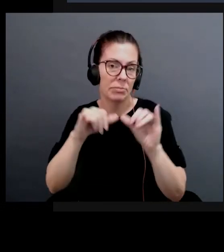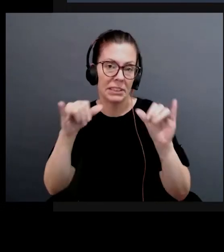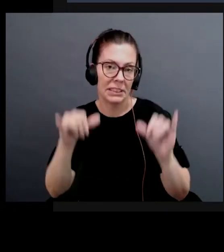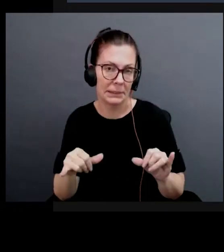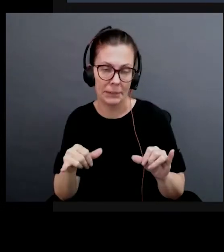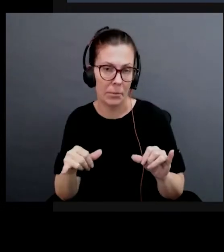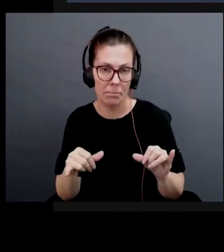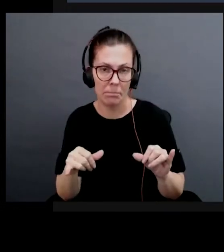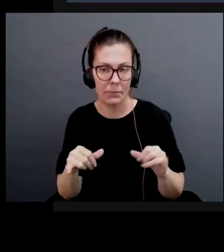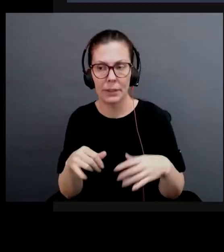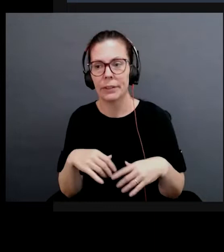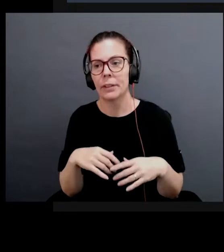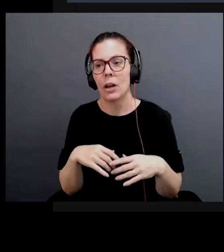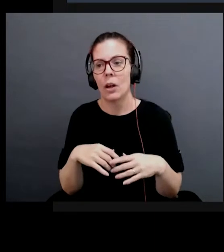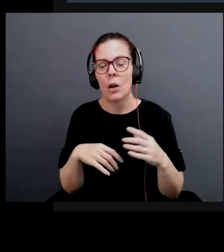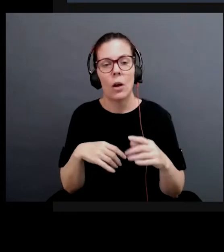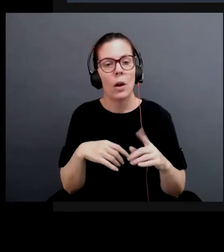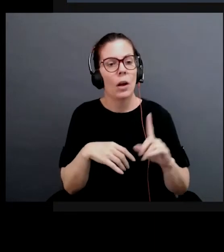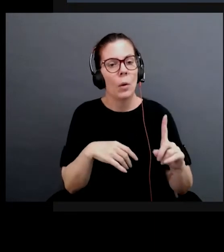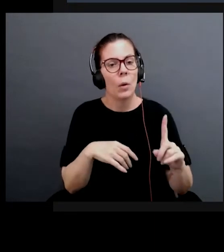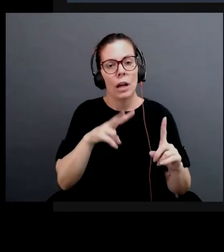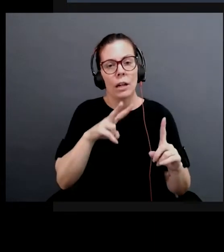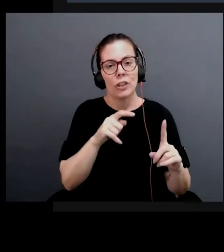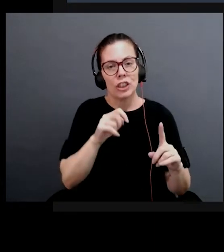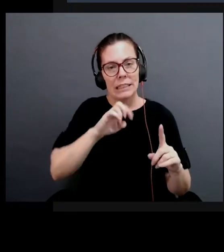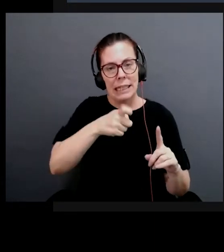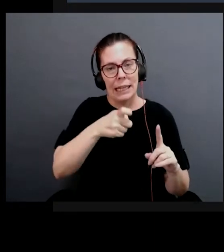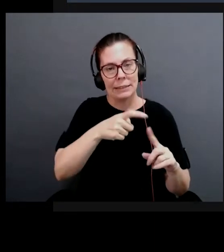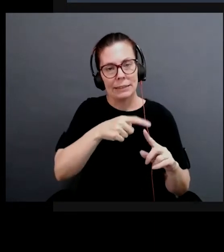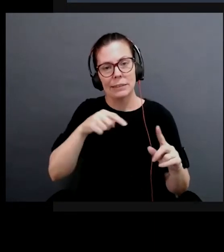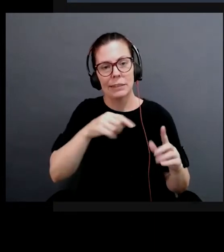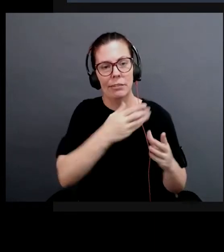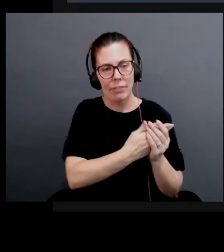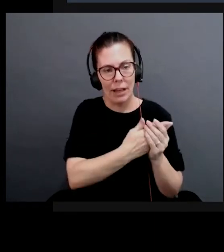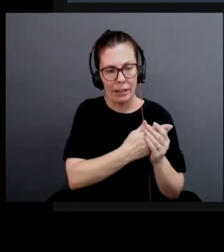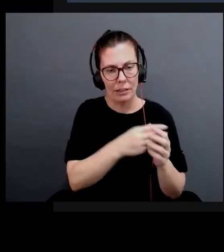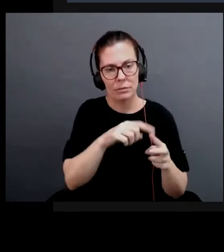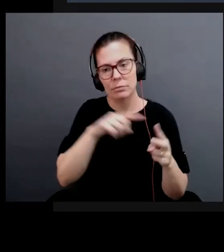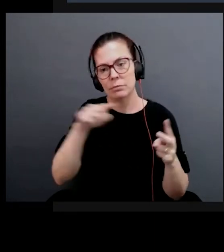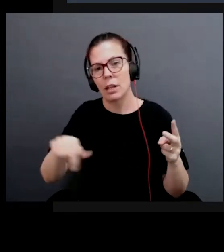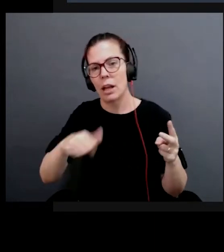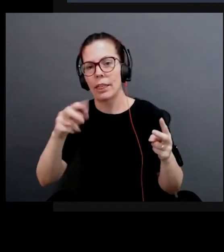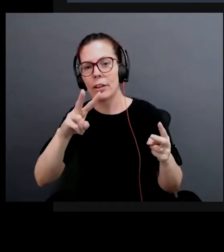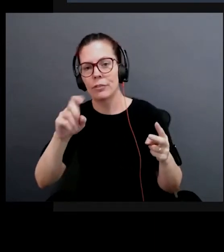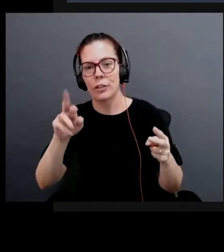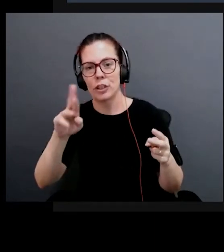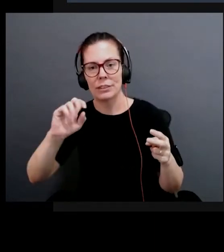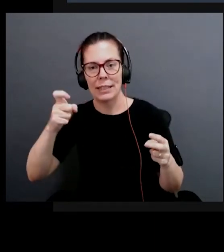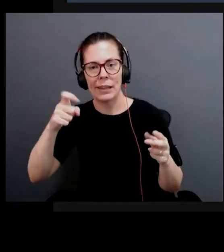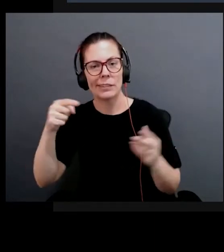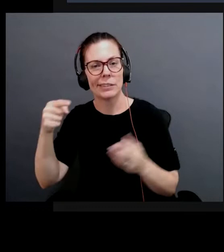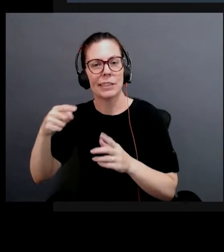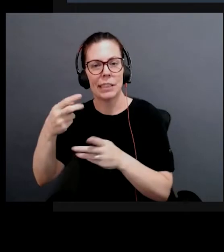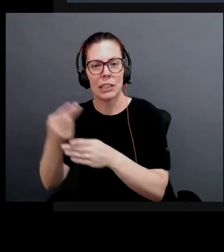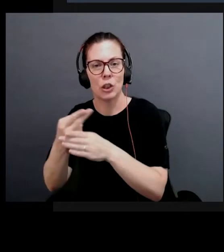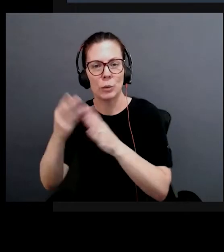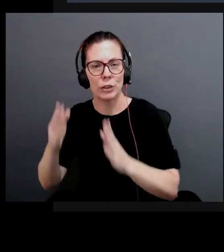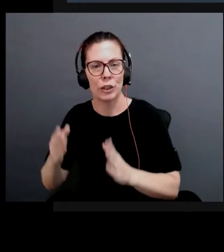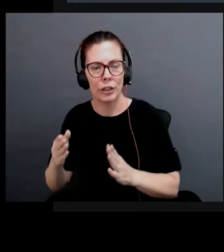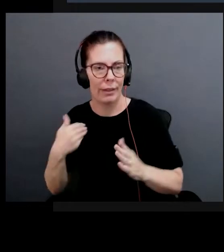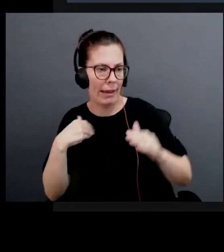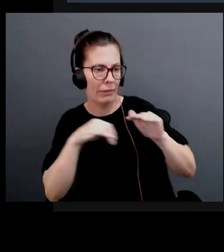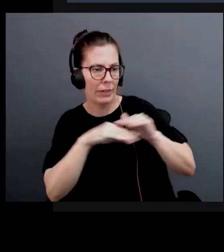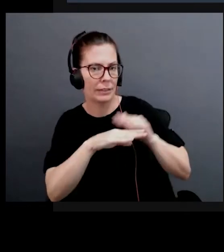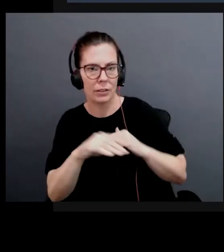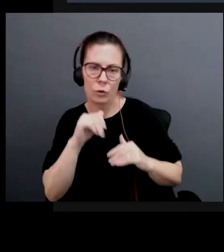So, one of your vertexes is a file, another vertex is a user who has access to that file or doesn't have access to that